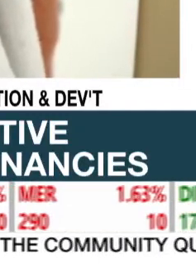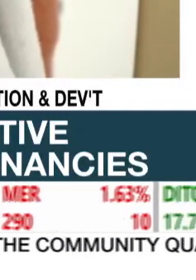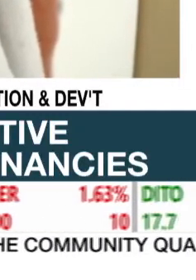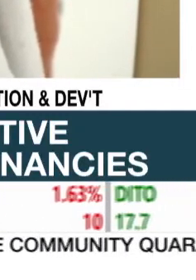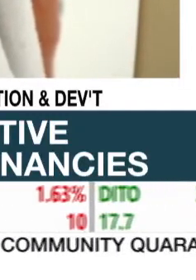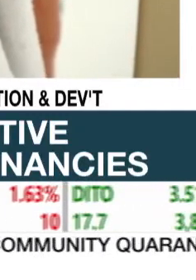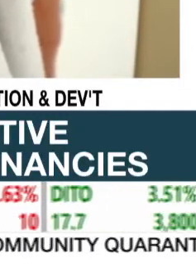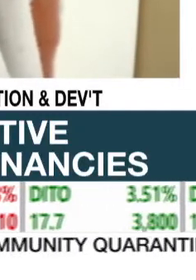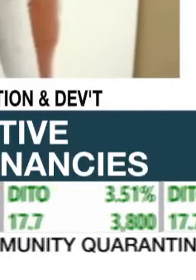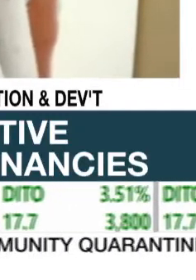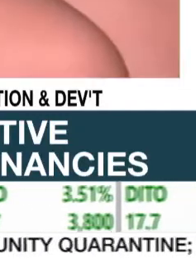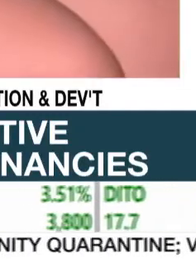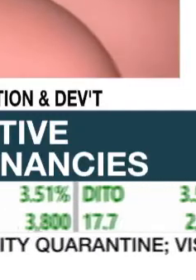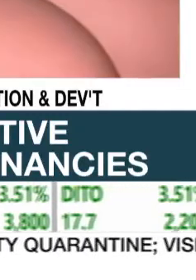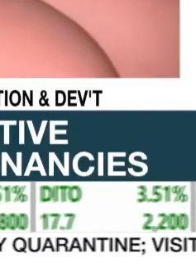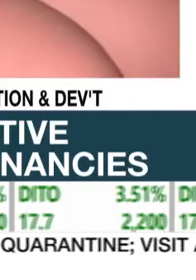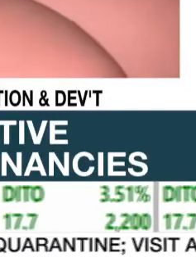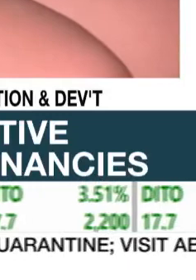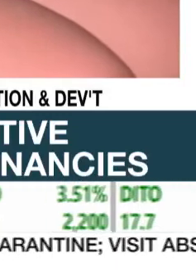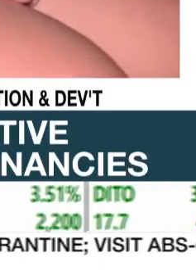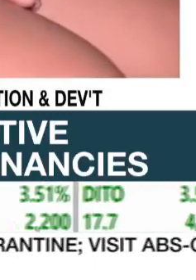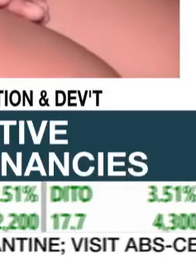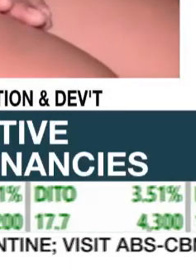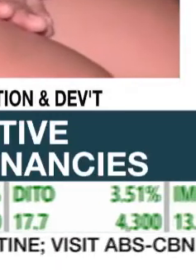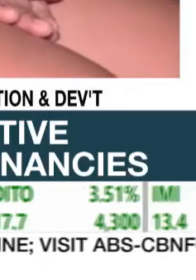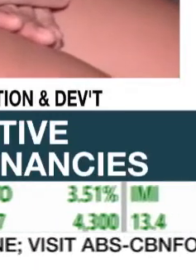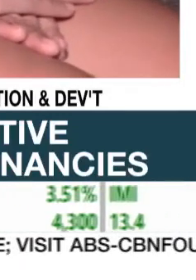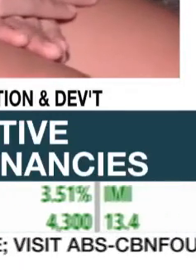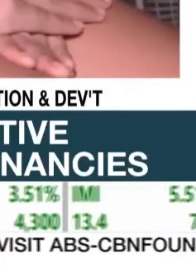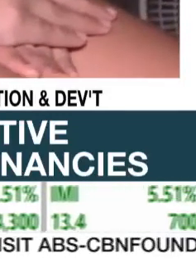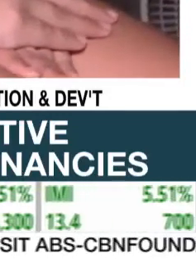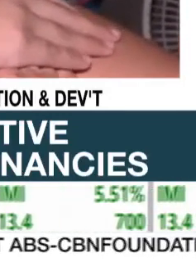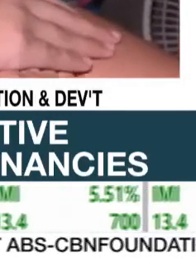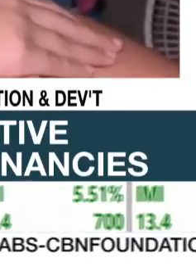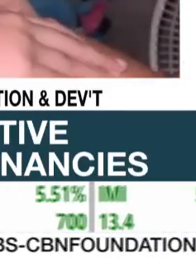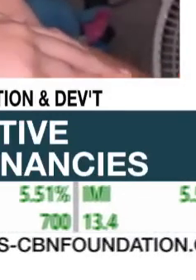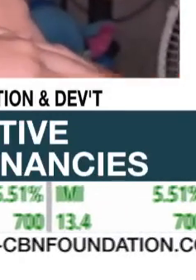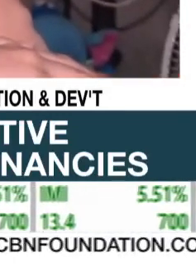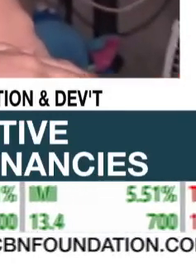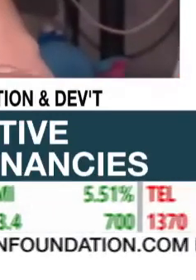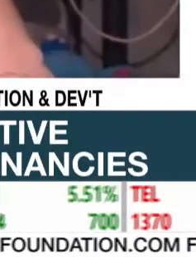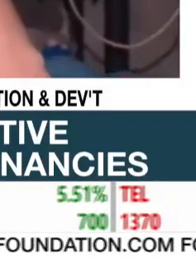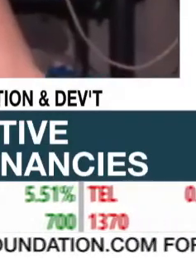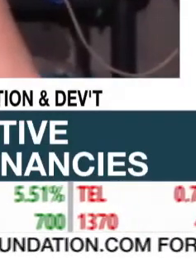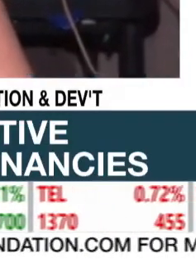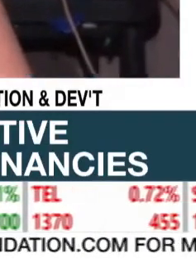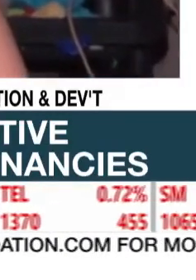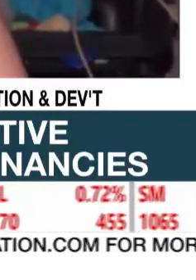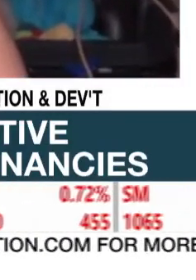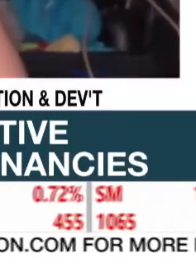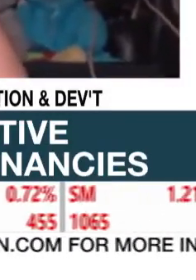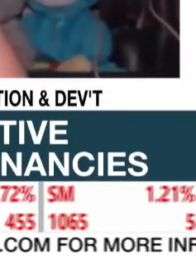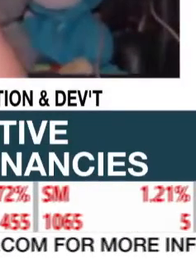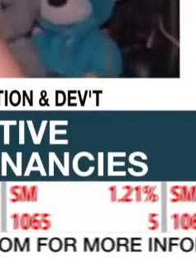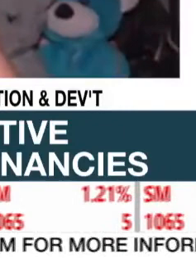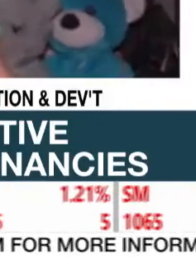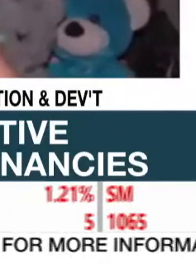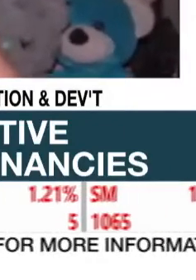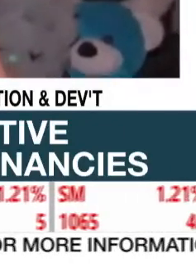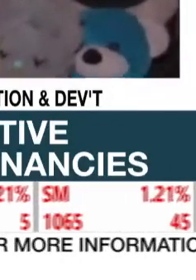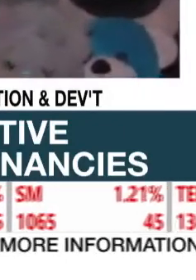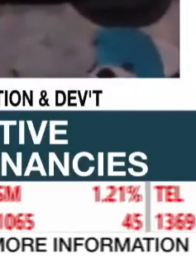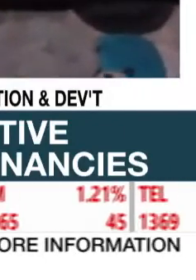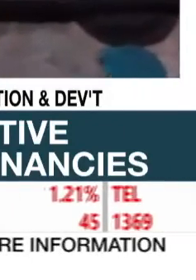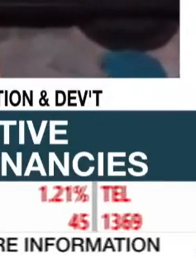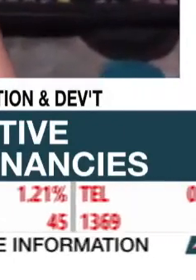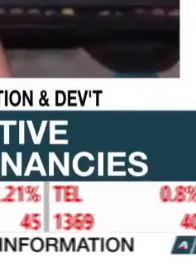or have children already or are currently pregnant, cannot access family planning services unless they have